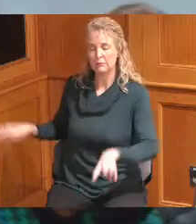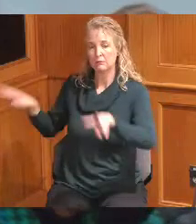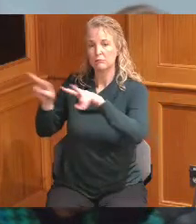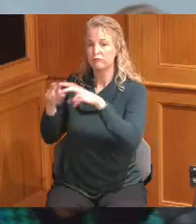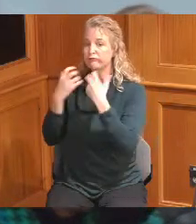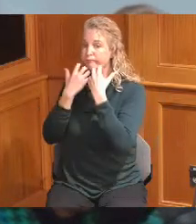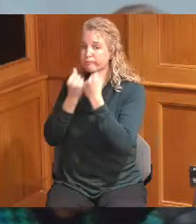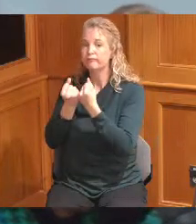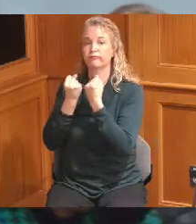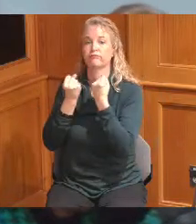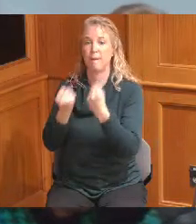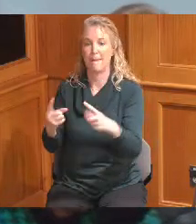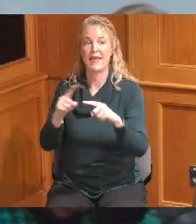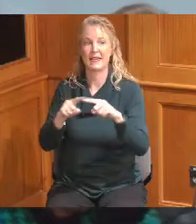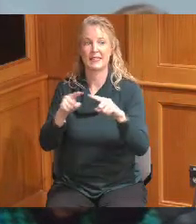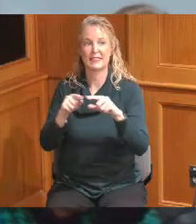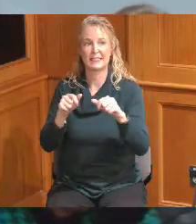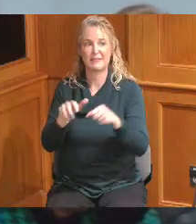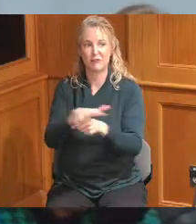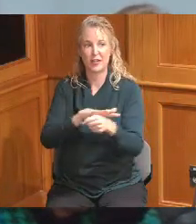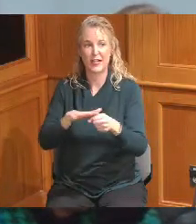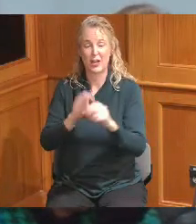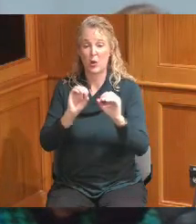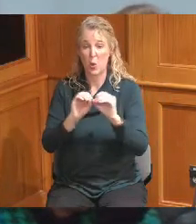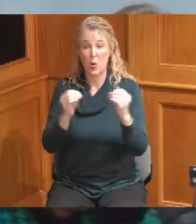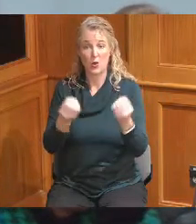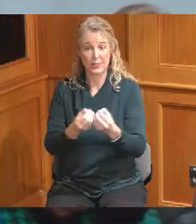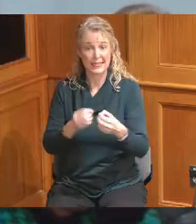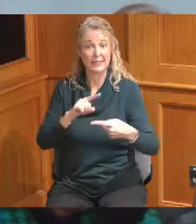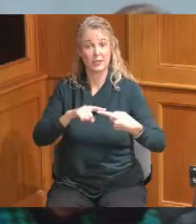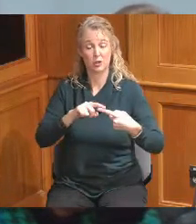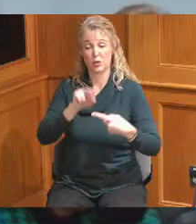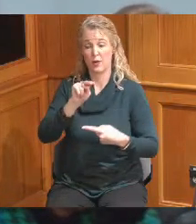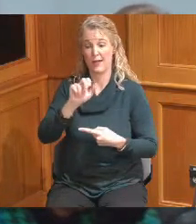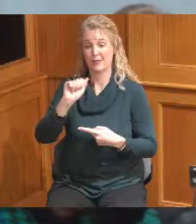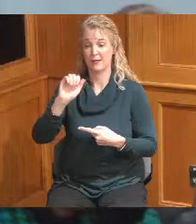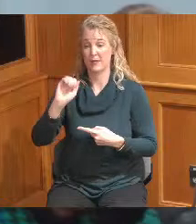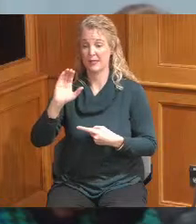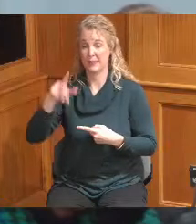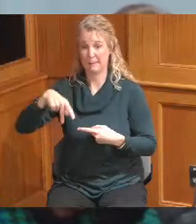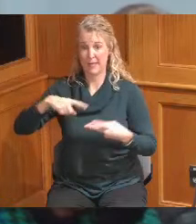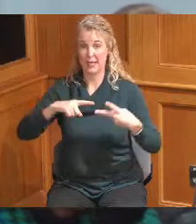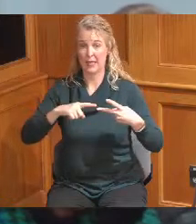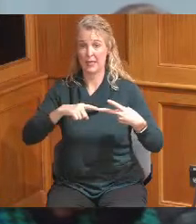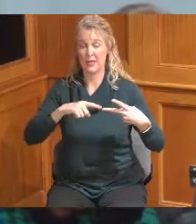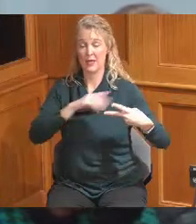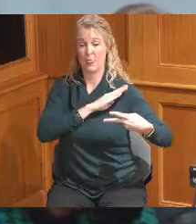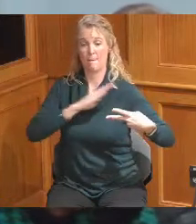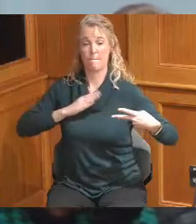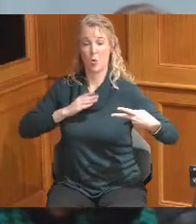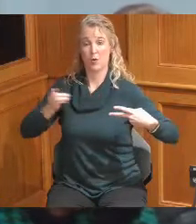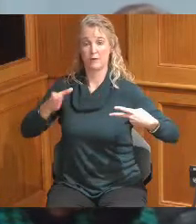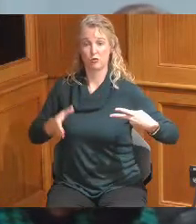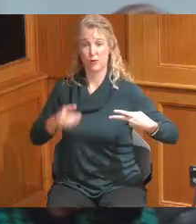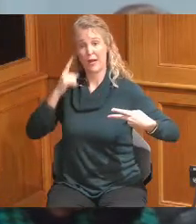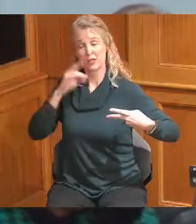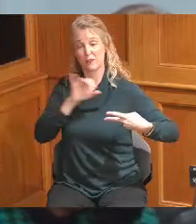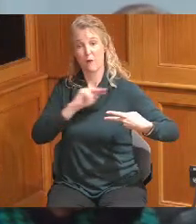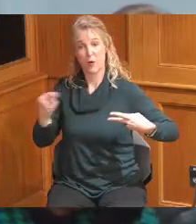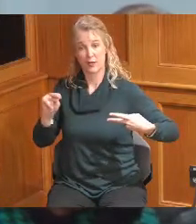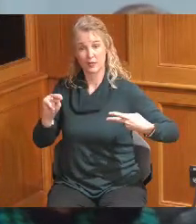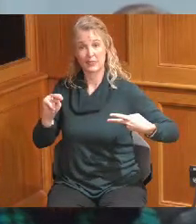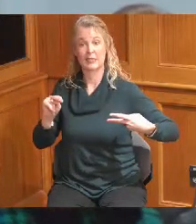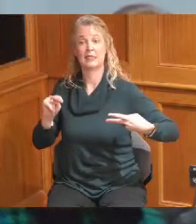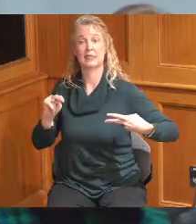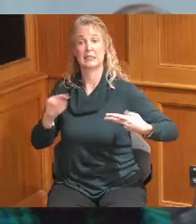various prestigious area organizations, including the NAACP, the Board of Directors for the Cincinnati Community